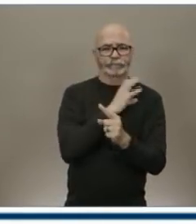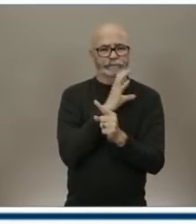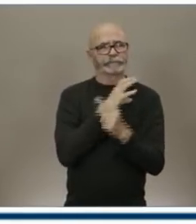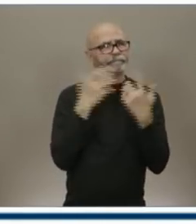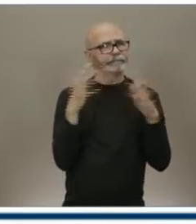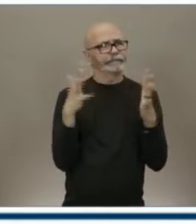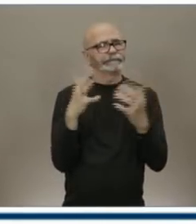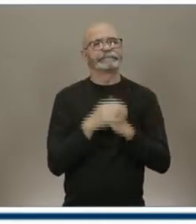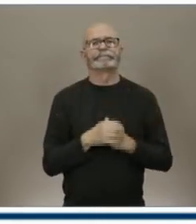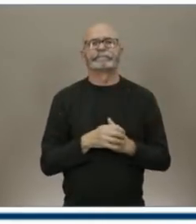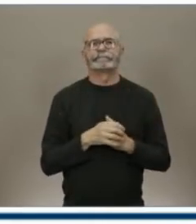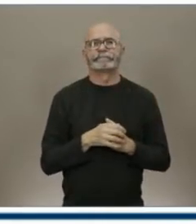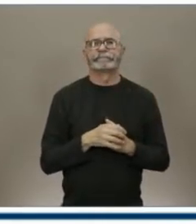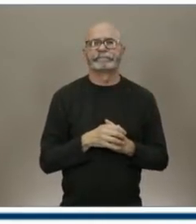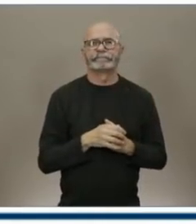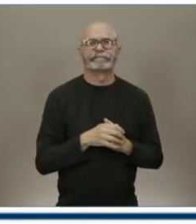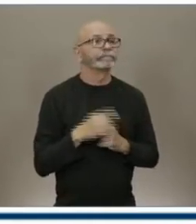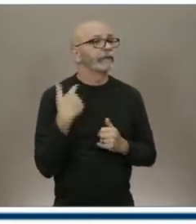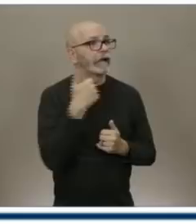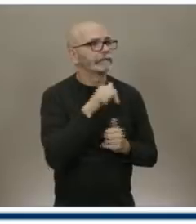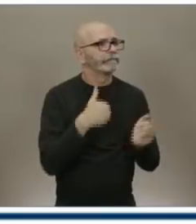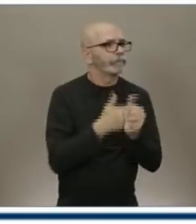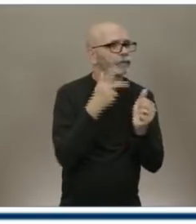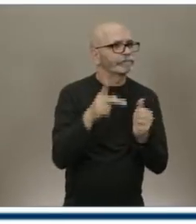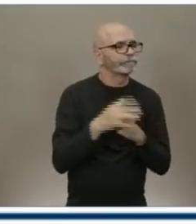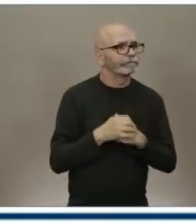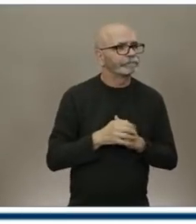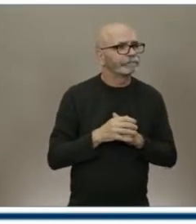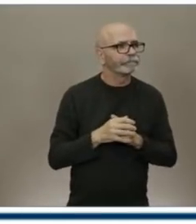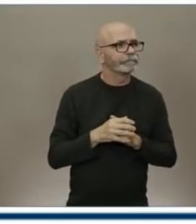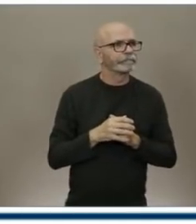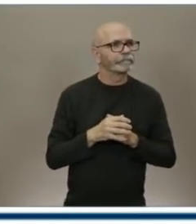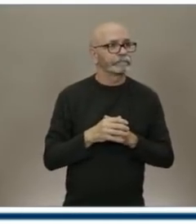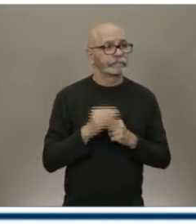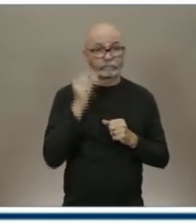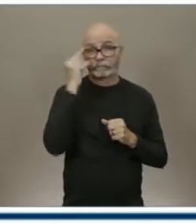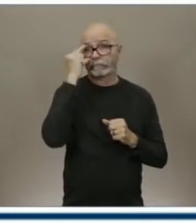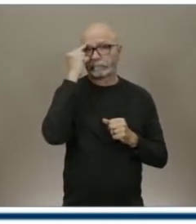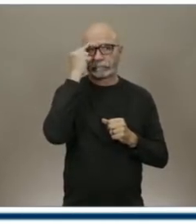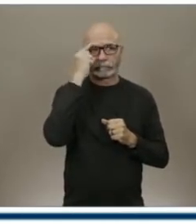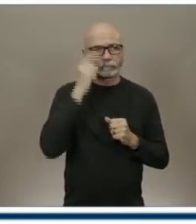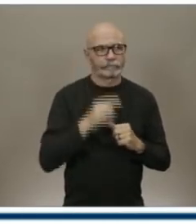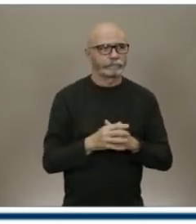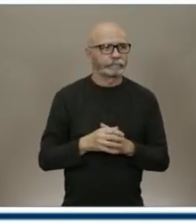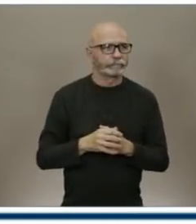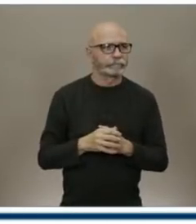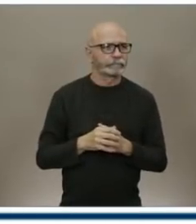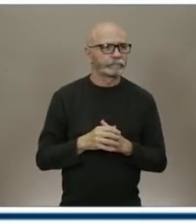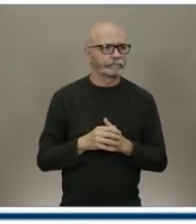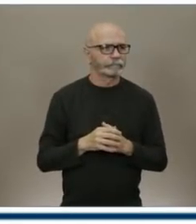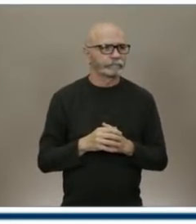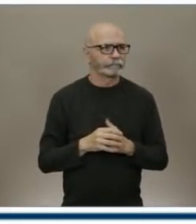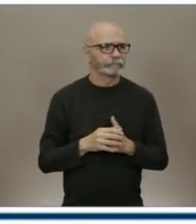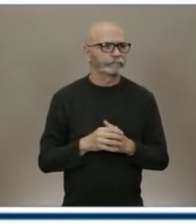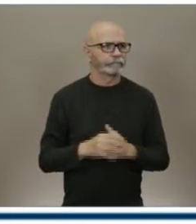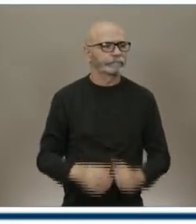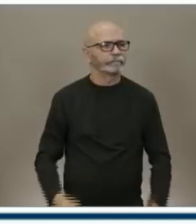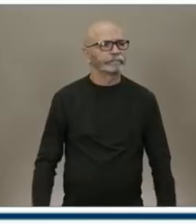a question about the policies of releasing information related to school-based